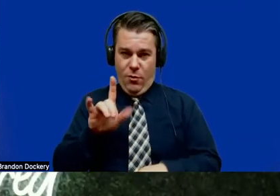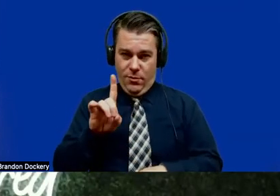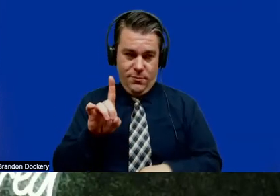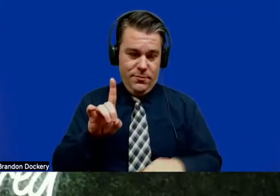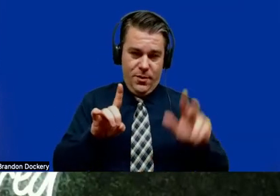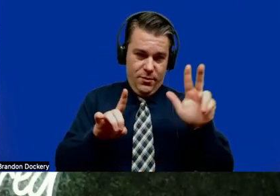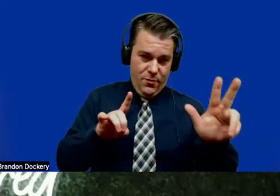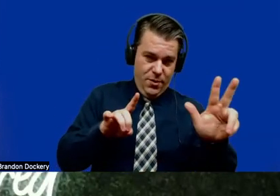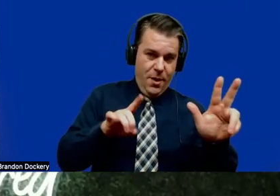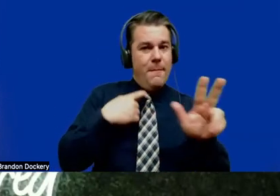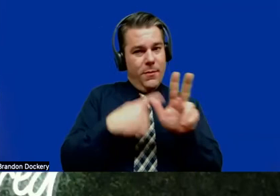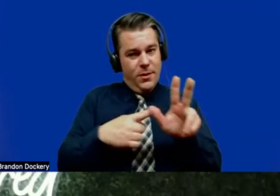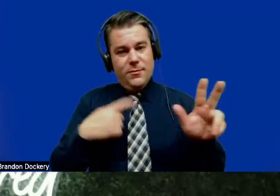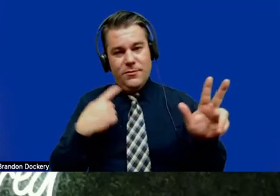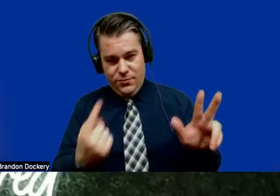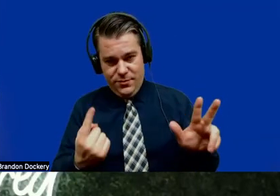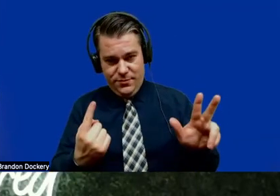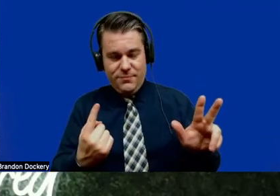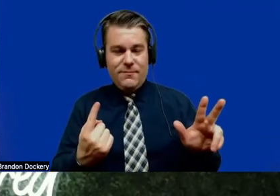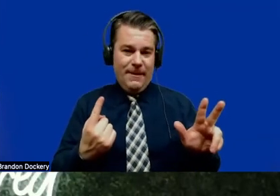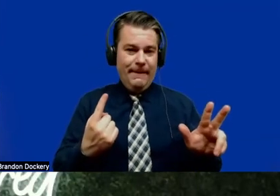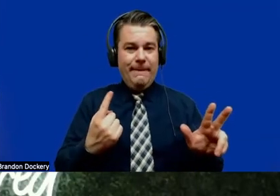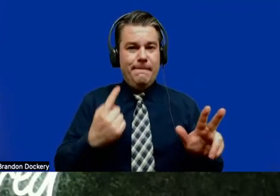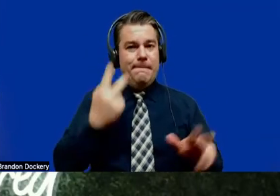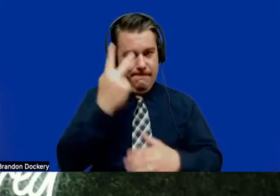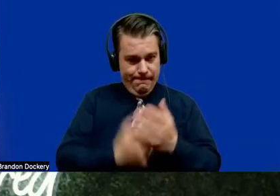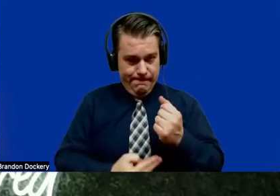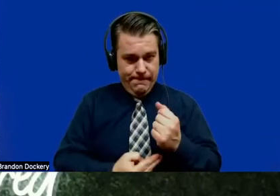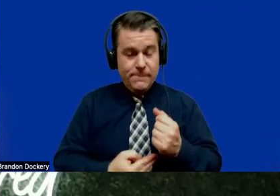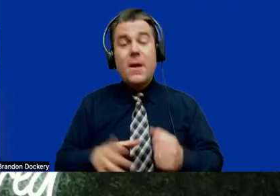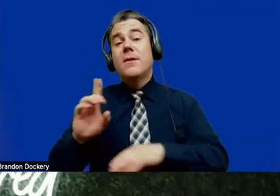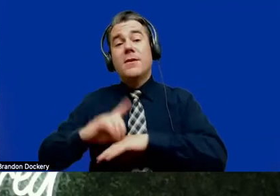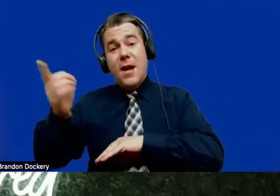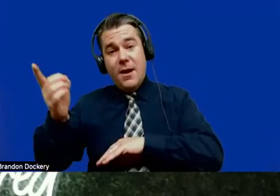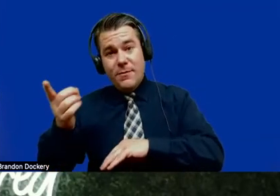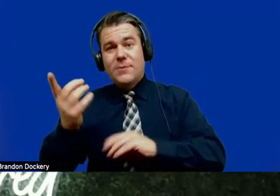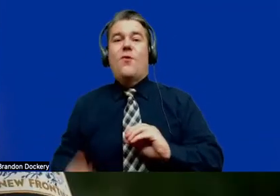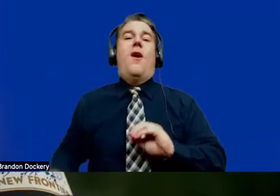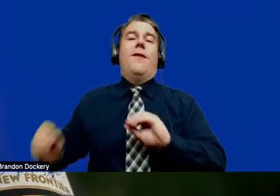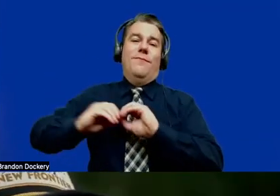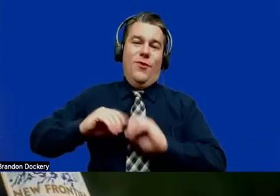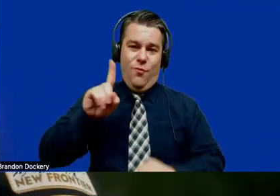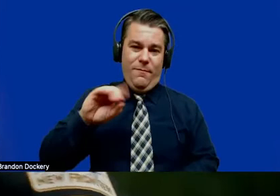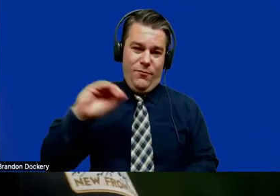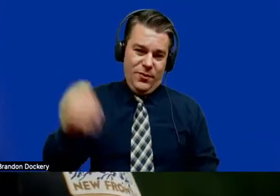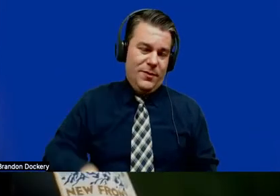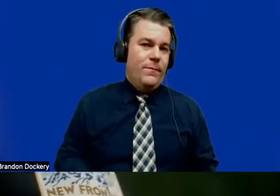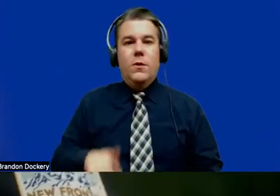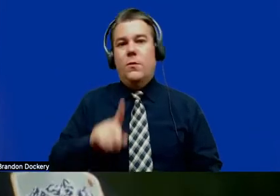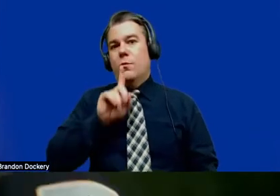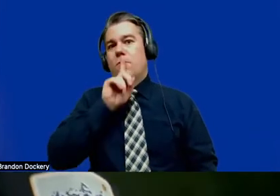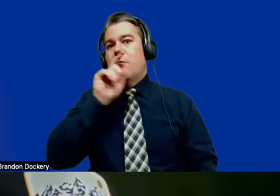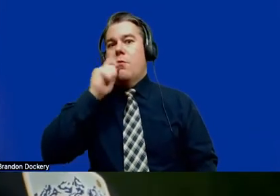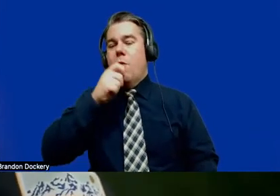they've achieved the rank of emerald and their sapphire, and then diamonds get an additional 1%. It's a really, really neat way